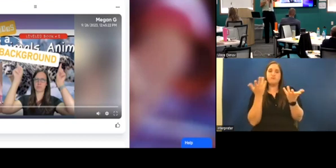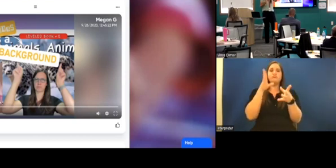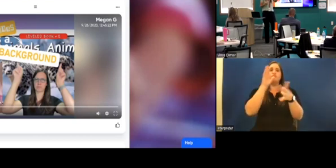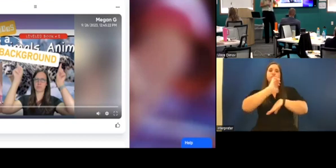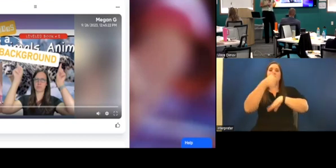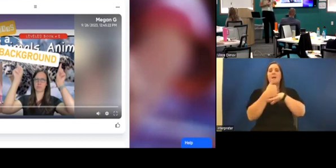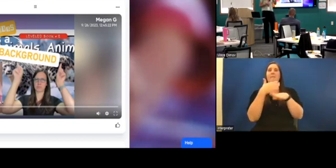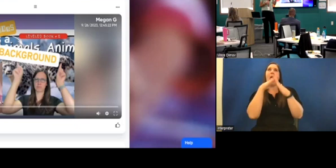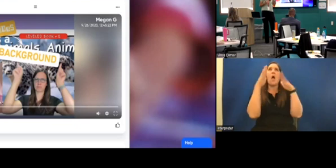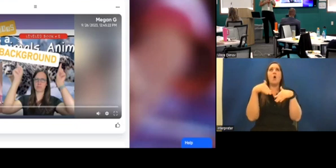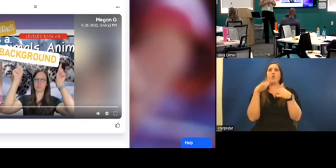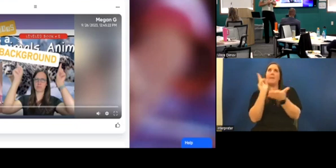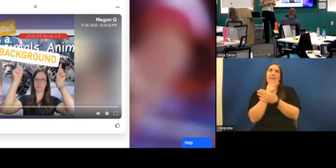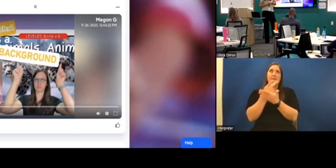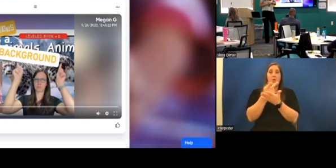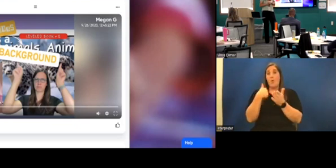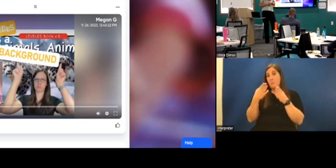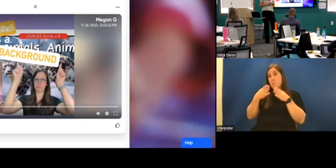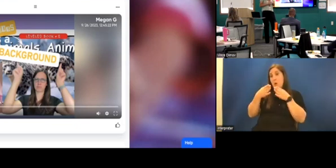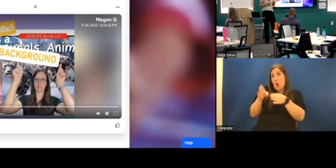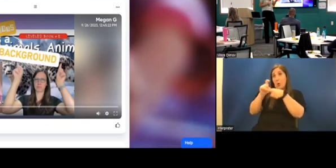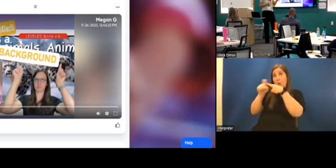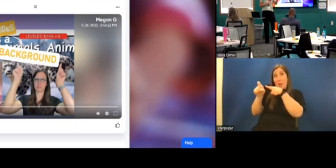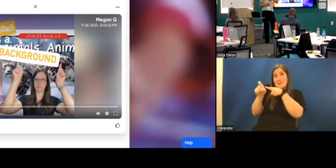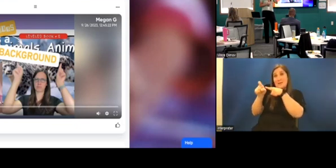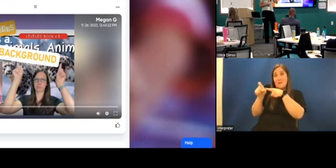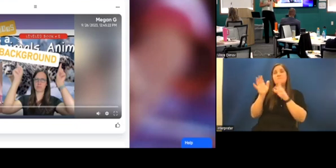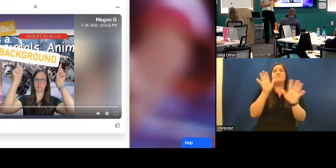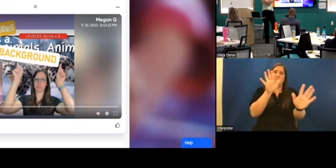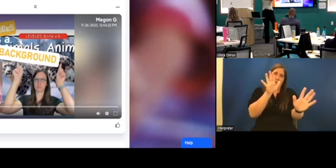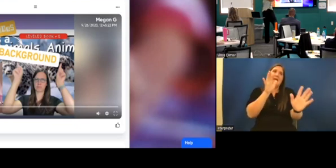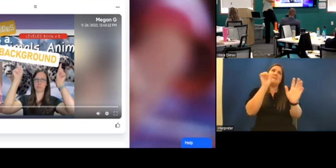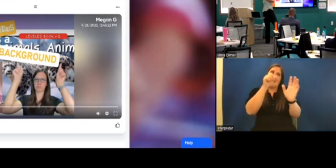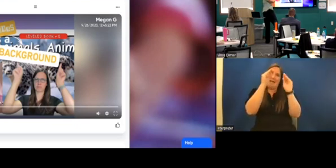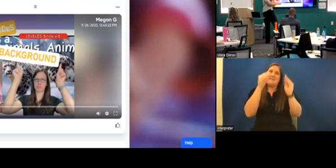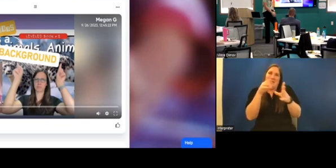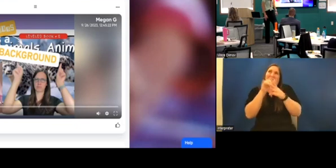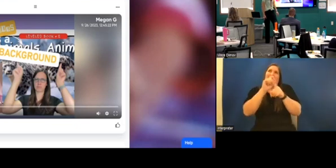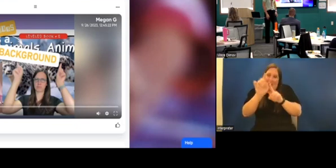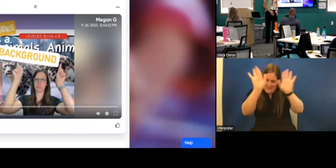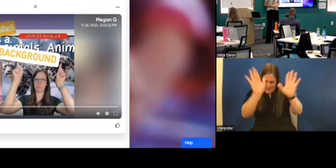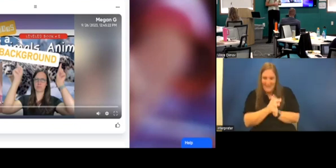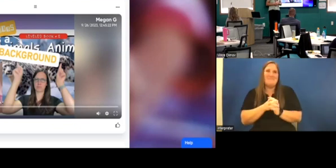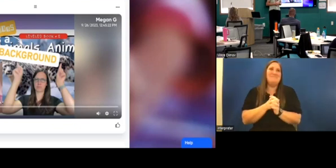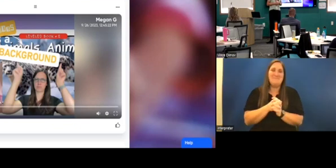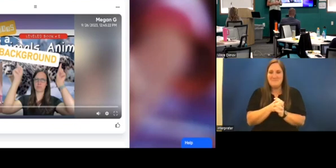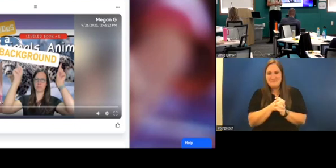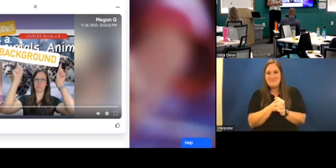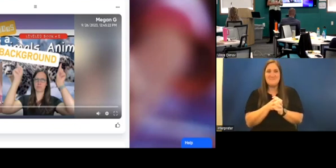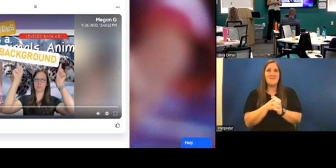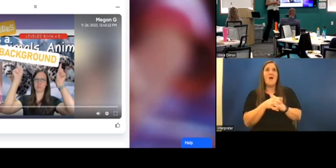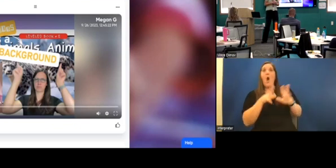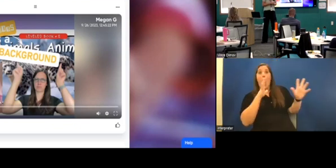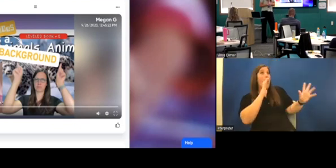my kitchen or in my hall room closet. That's where I teach, but so whatever's behind me, it's pretty. I'm glad it's not just